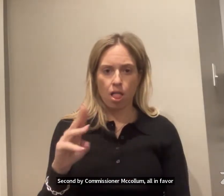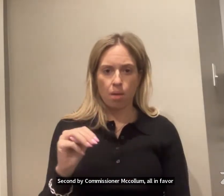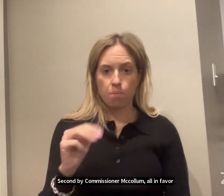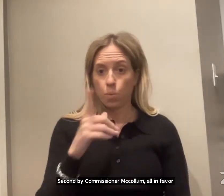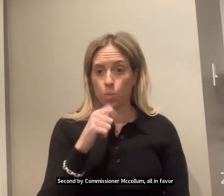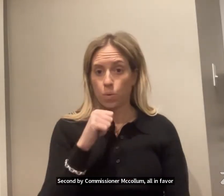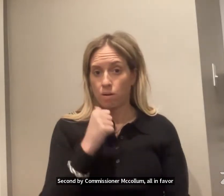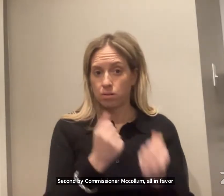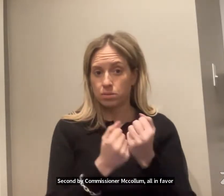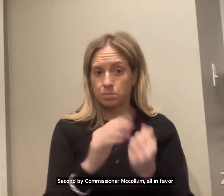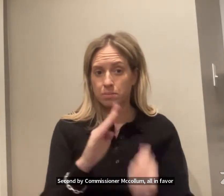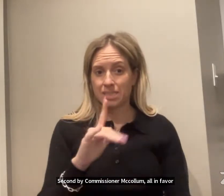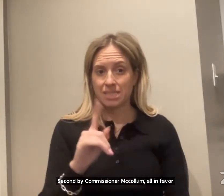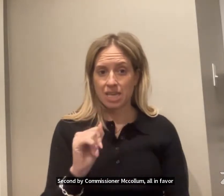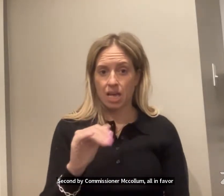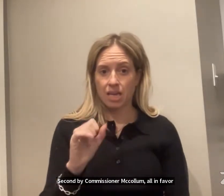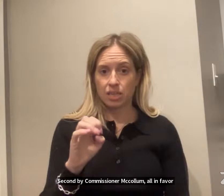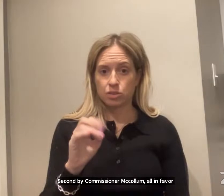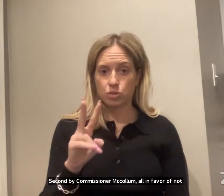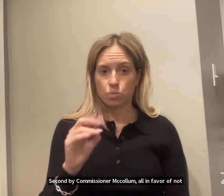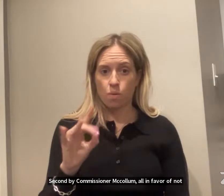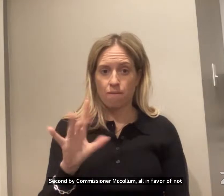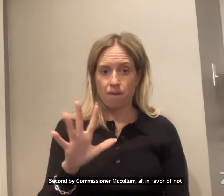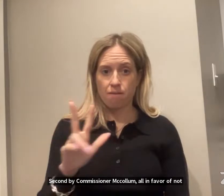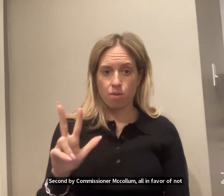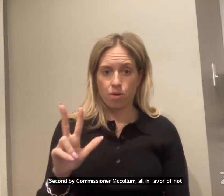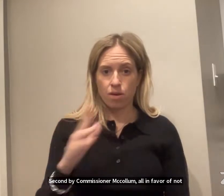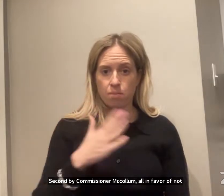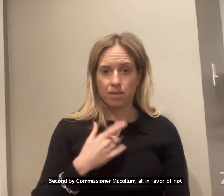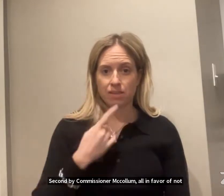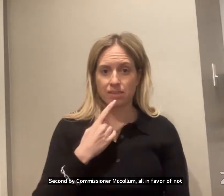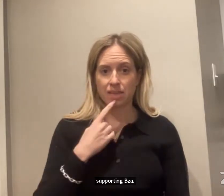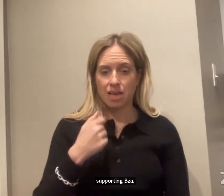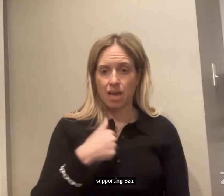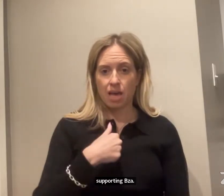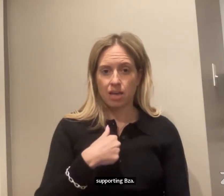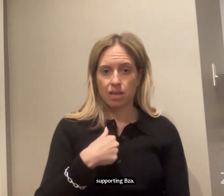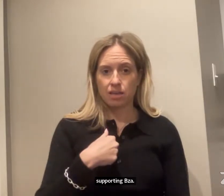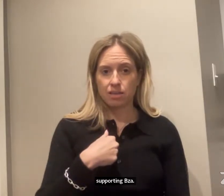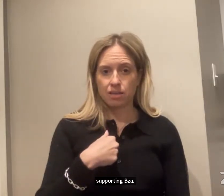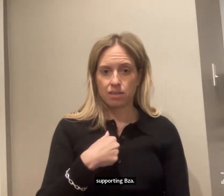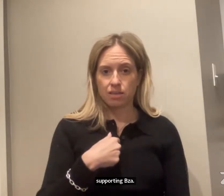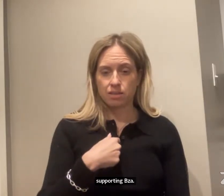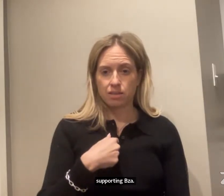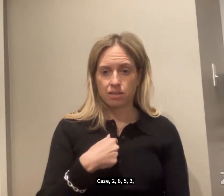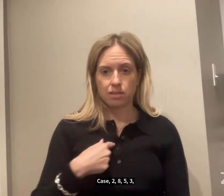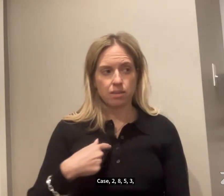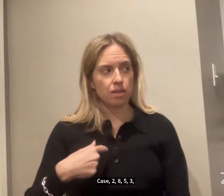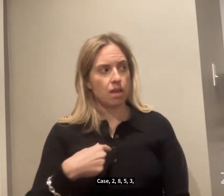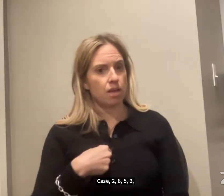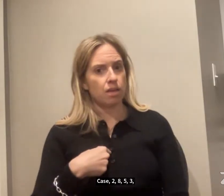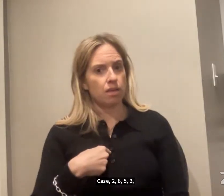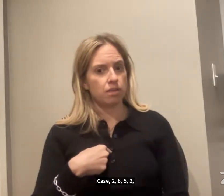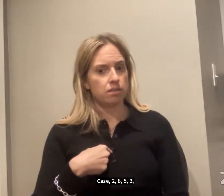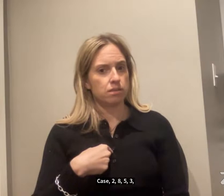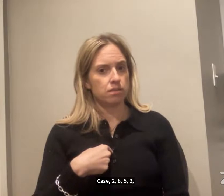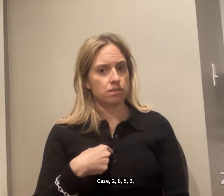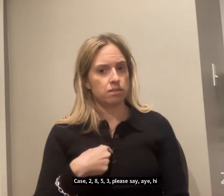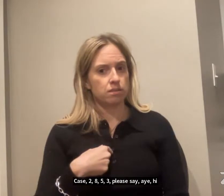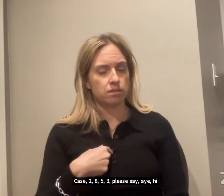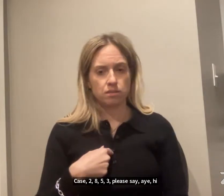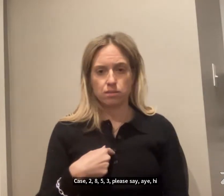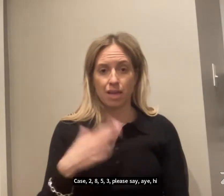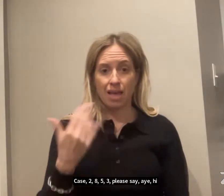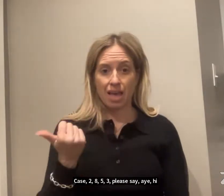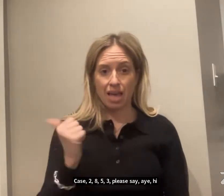supporting BZA case 20853, please say aye. Aye. Aye. Aye.